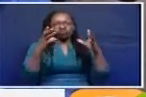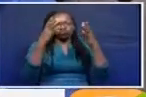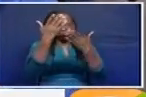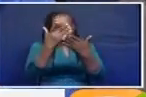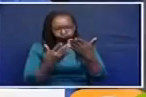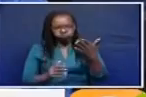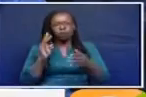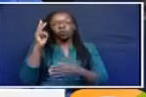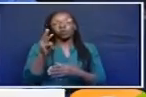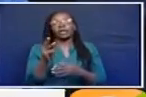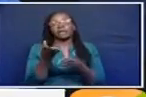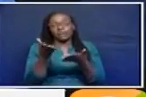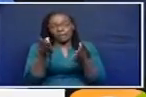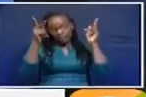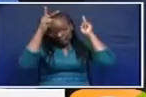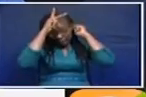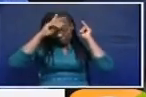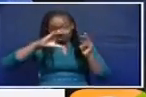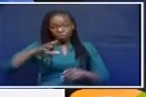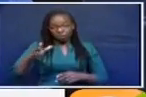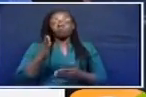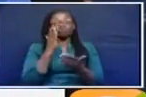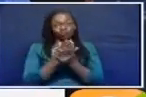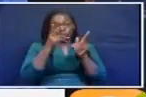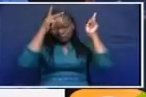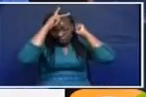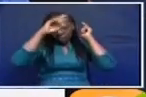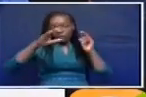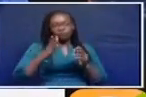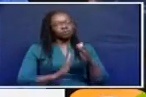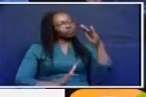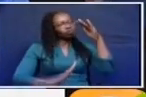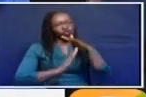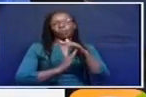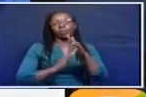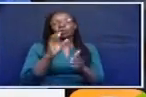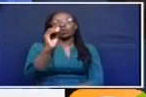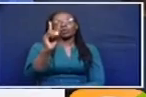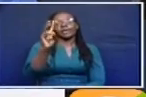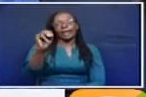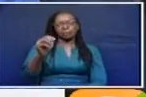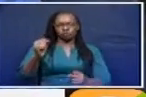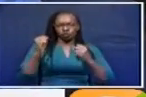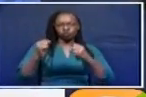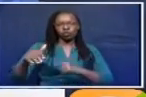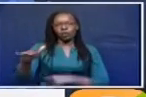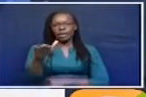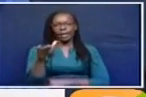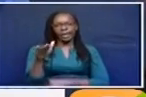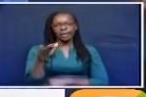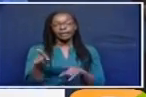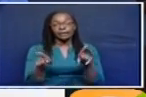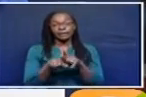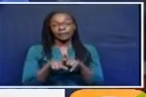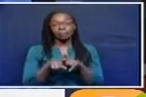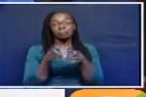Kakamega County. Kakamega County, of course, being one of the key epicenters of ODM, a stronghold, as it were, of